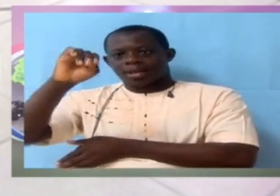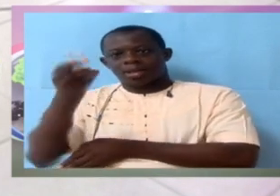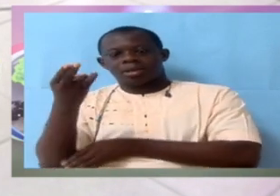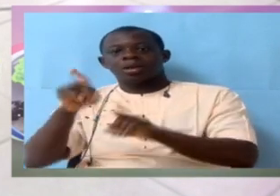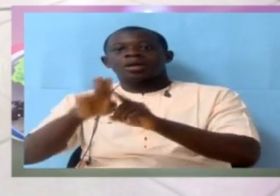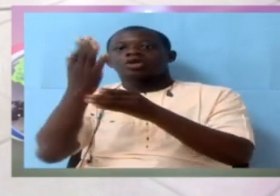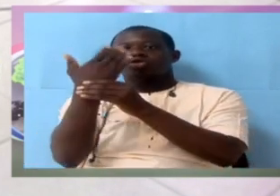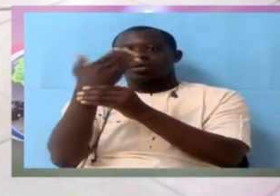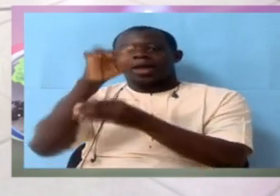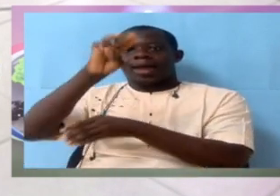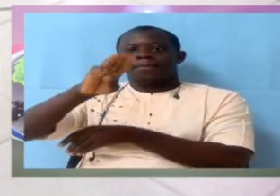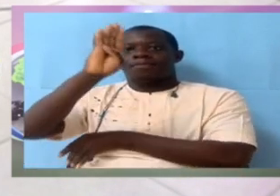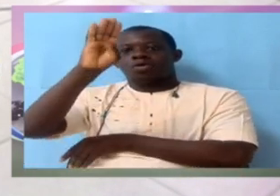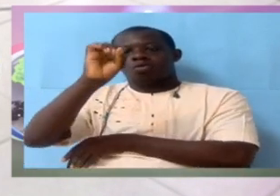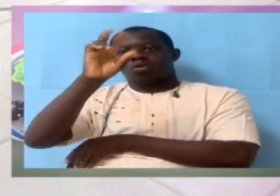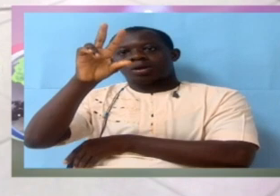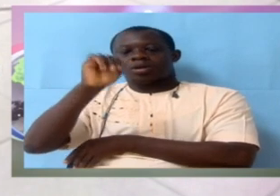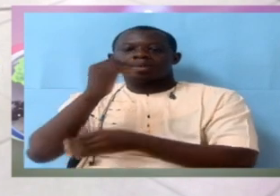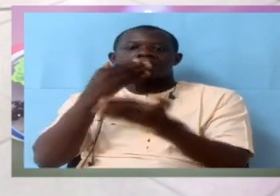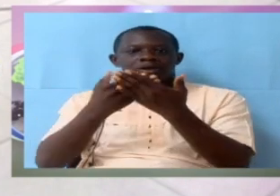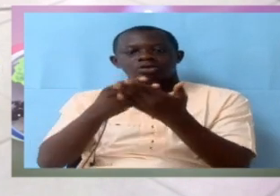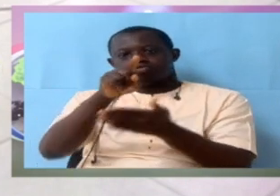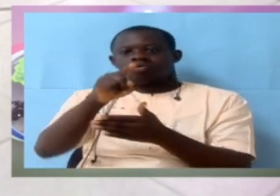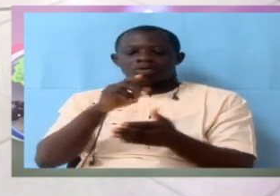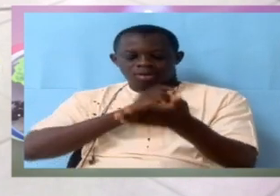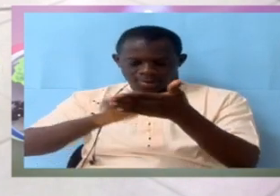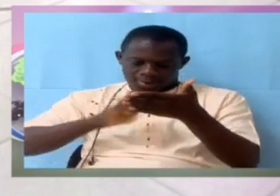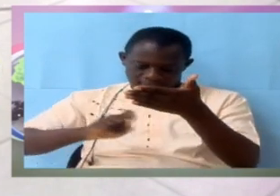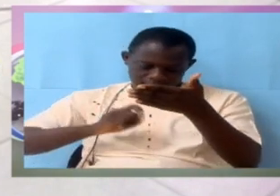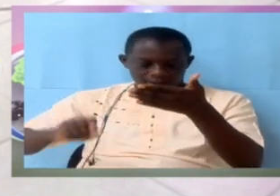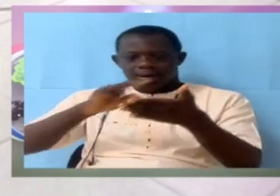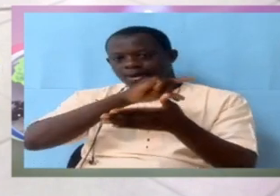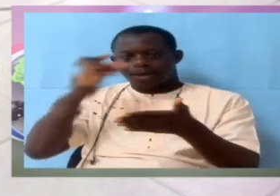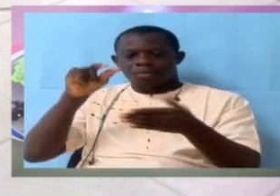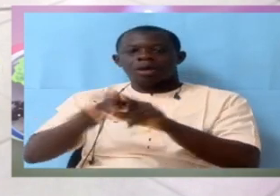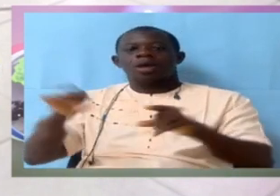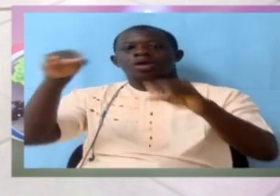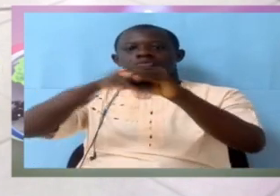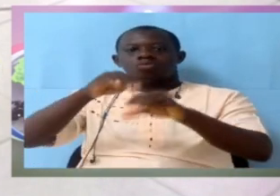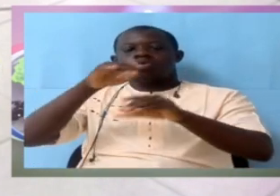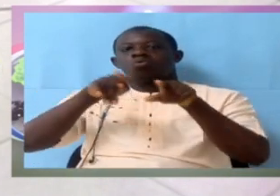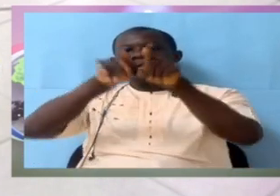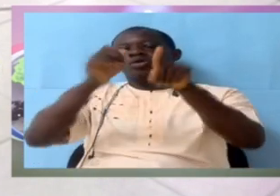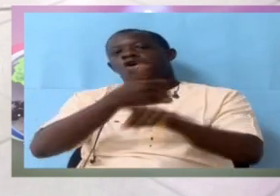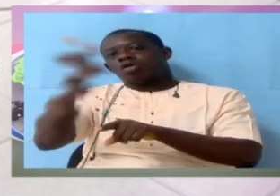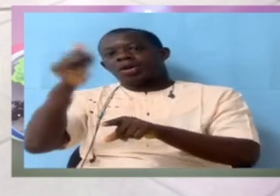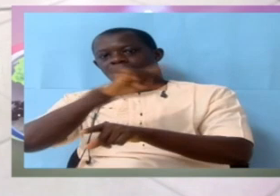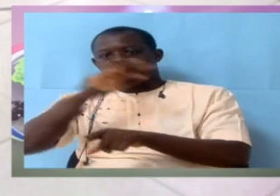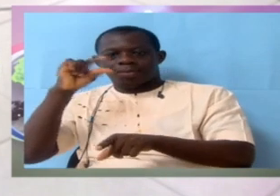Then Dr. Mbo told me, now you can go. We will write your name to include it in with the other names.